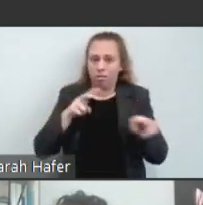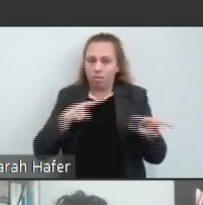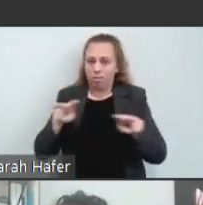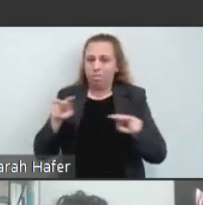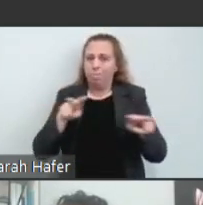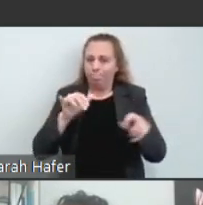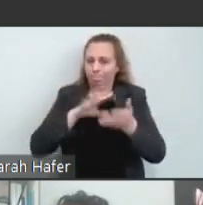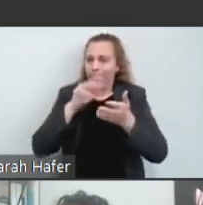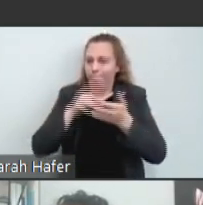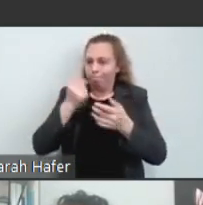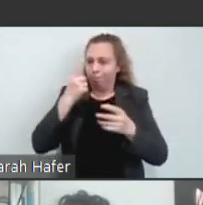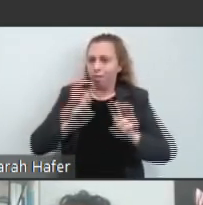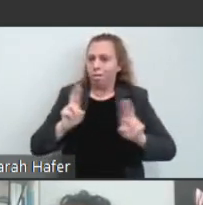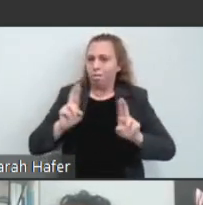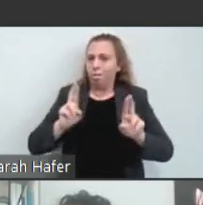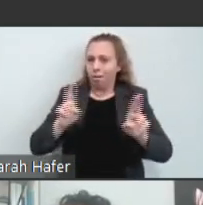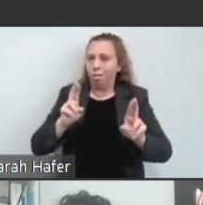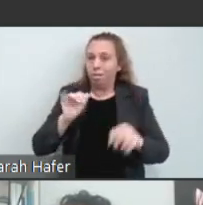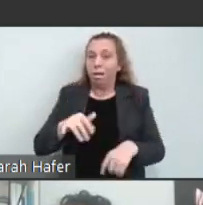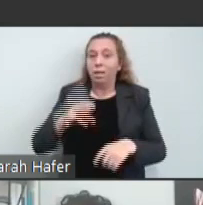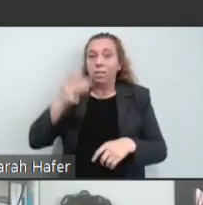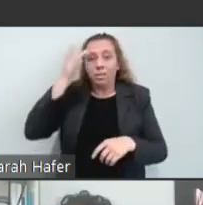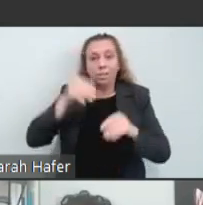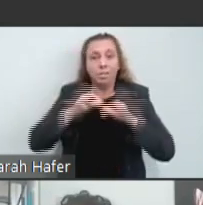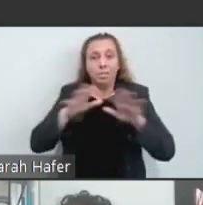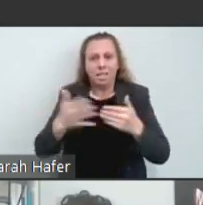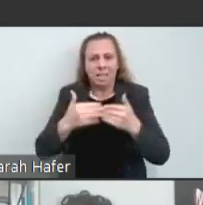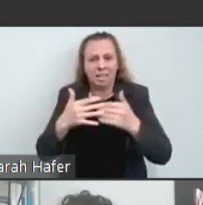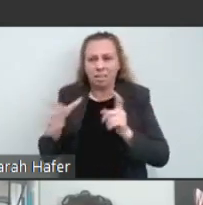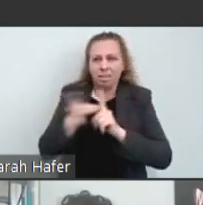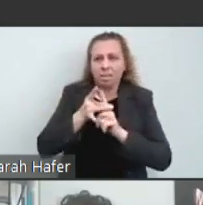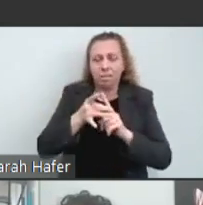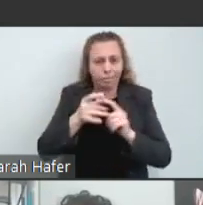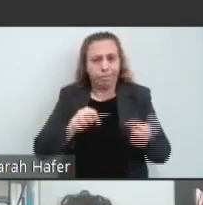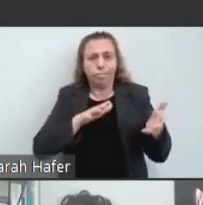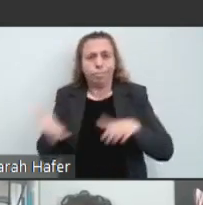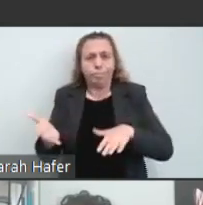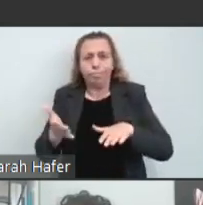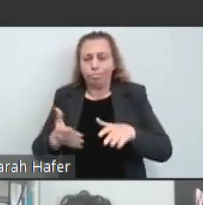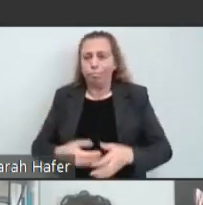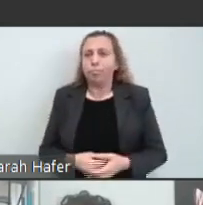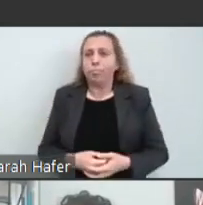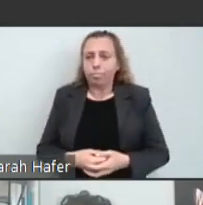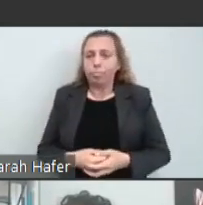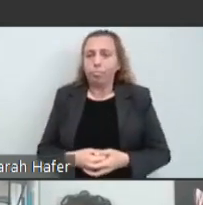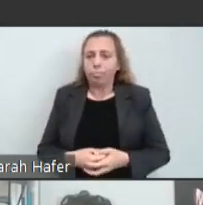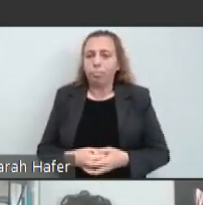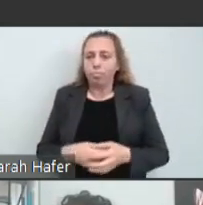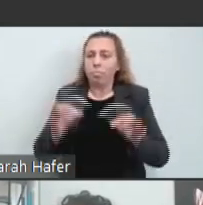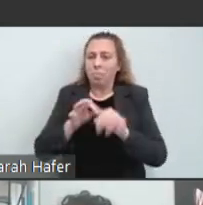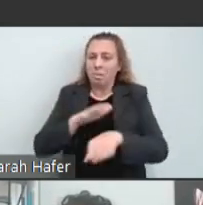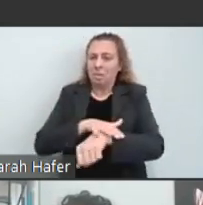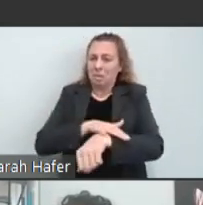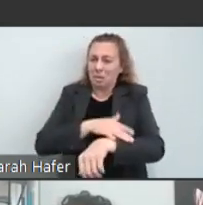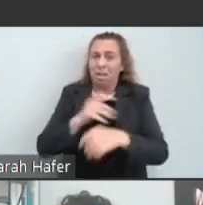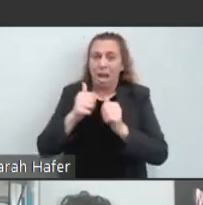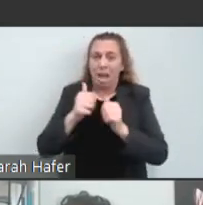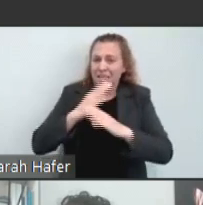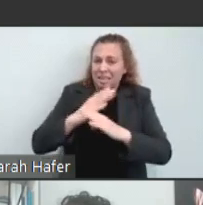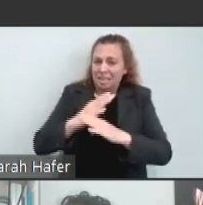deadly virus that we've been able to slow only through significant sacrifices like staying home as much as we're